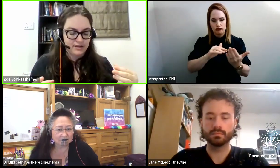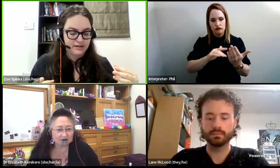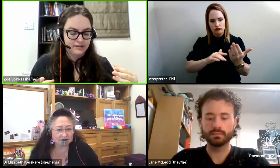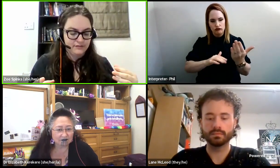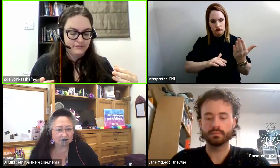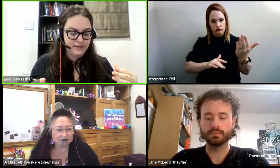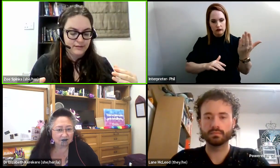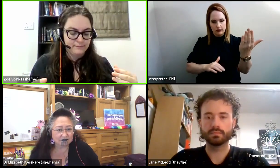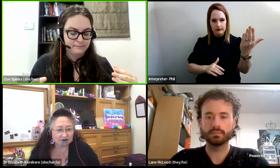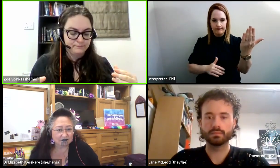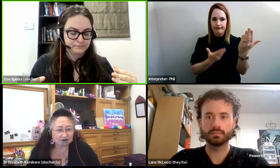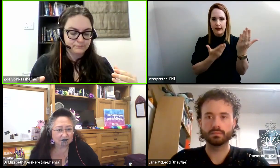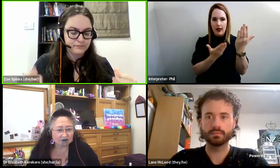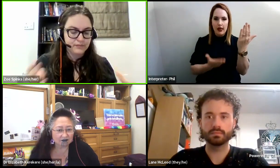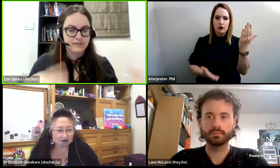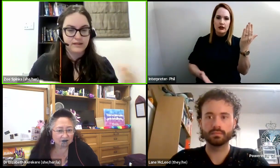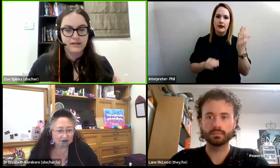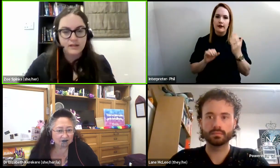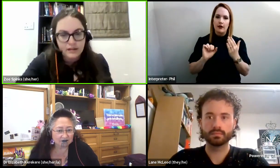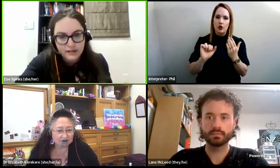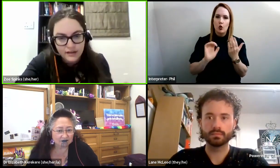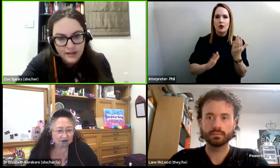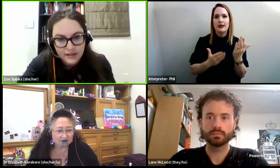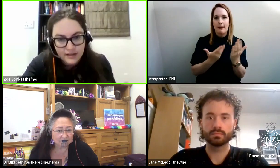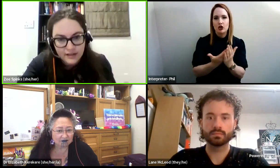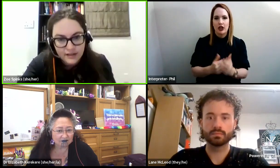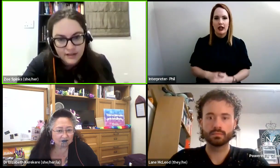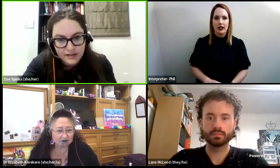the entire kind of thing.